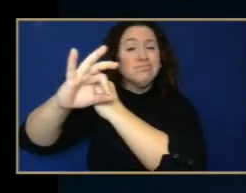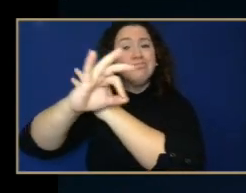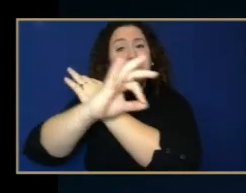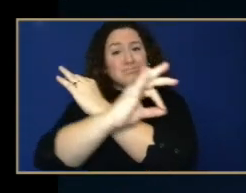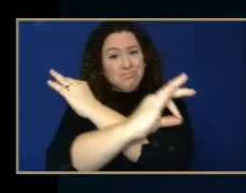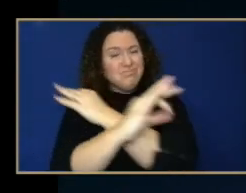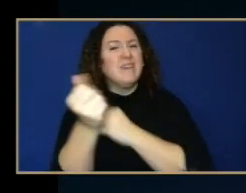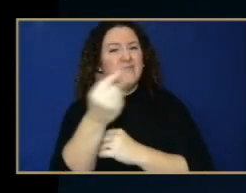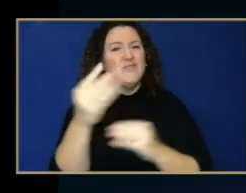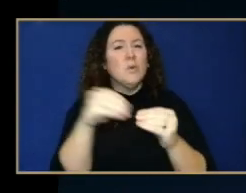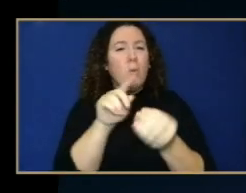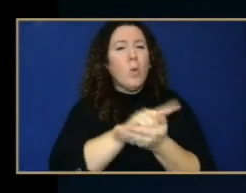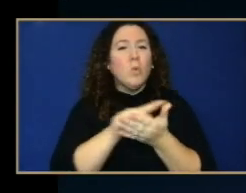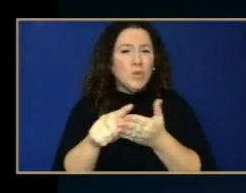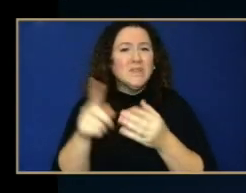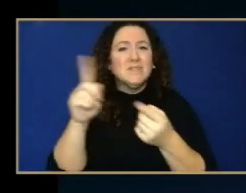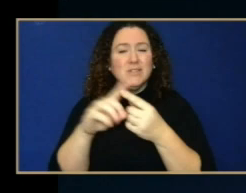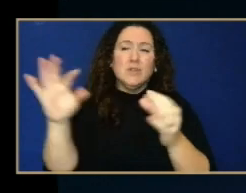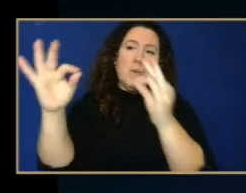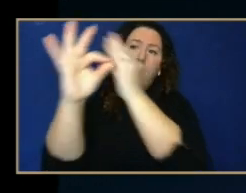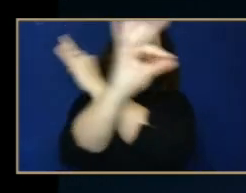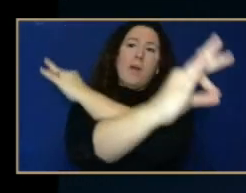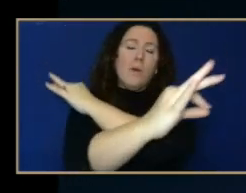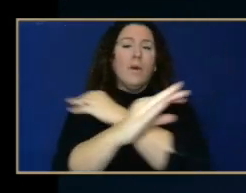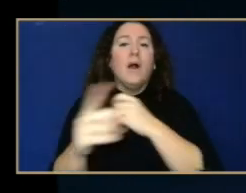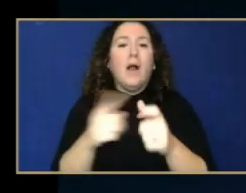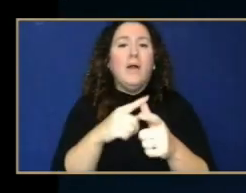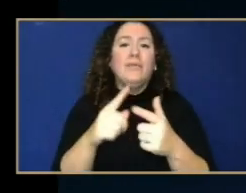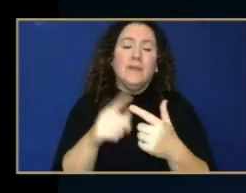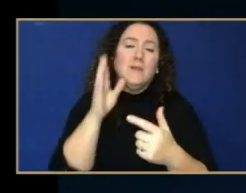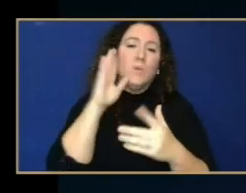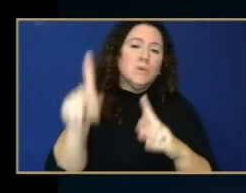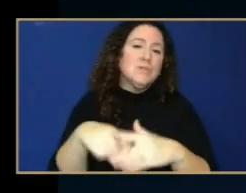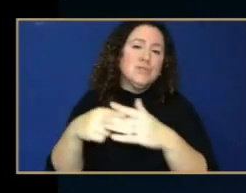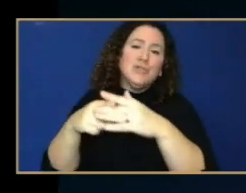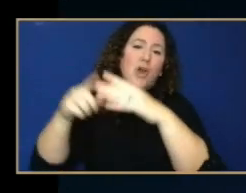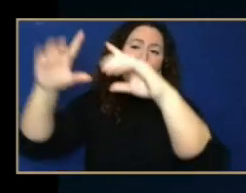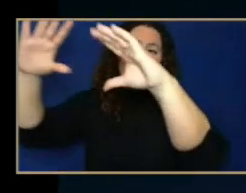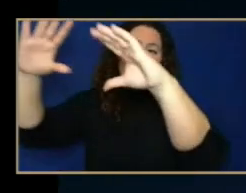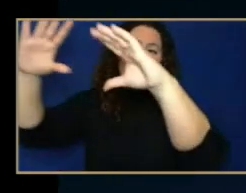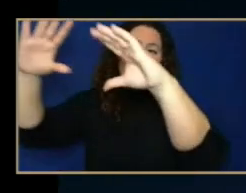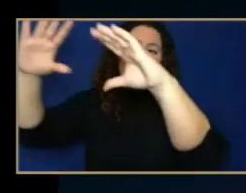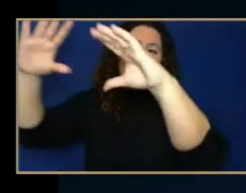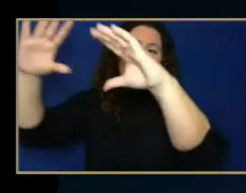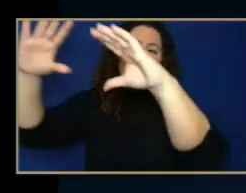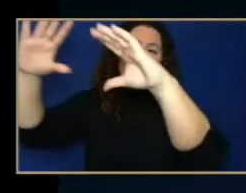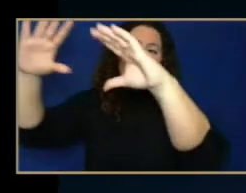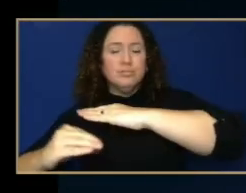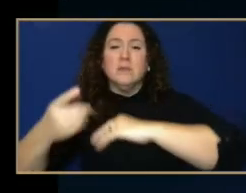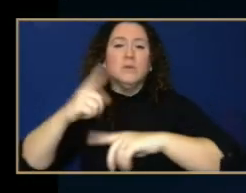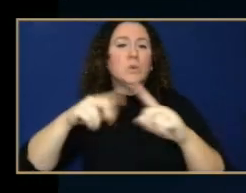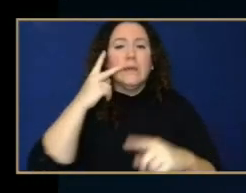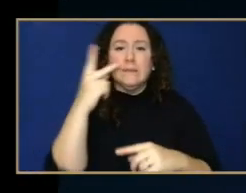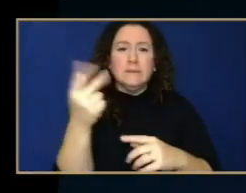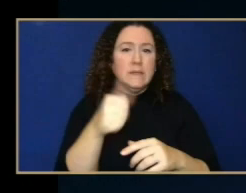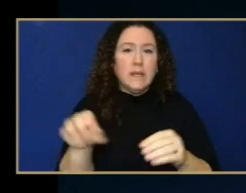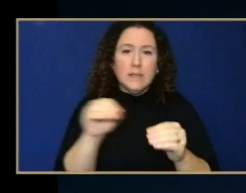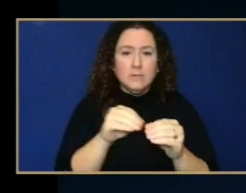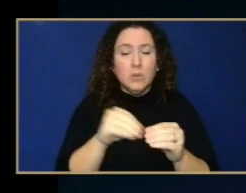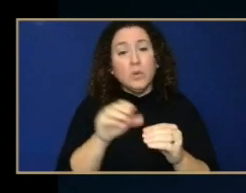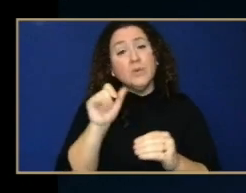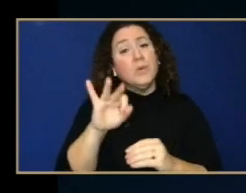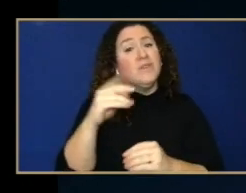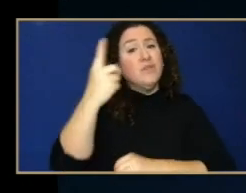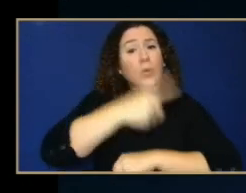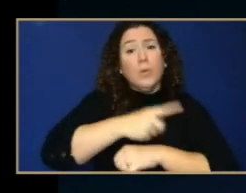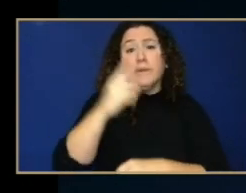getting further apart until they set early enough that you're not going to be able to see them. And so if you miss it on one day, just go out another day and see them. In fact, I think that's really